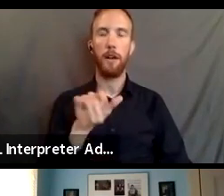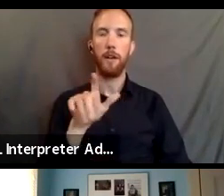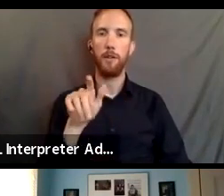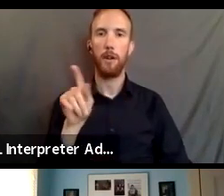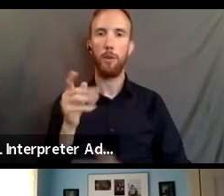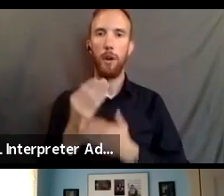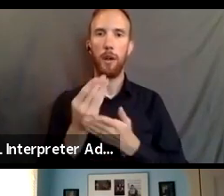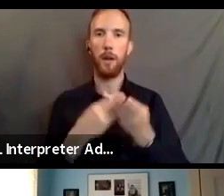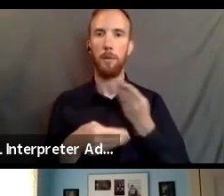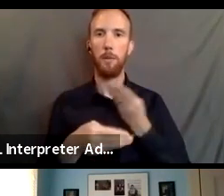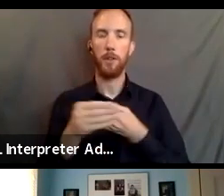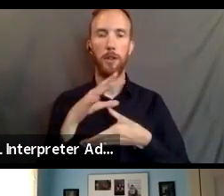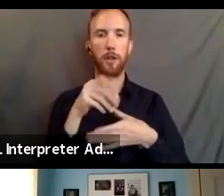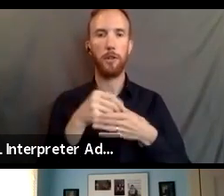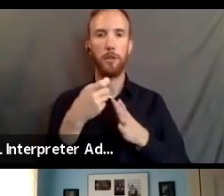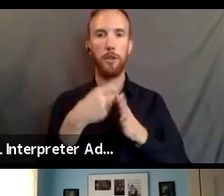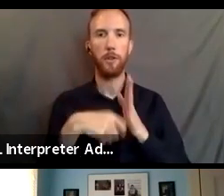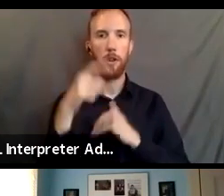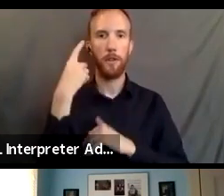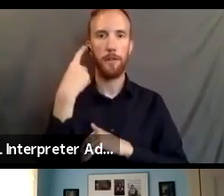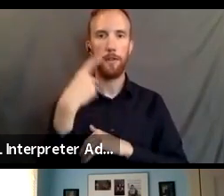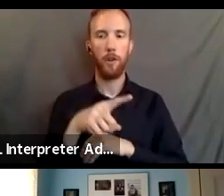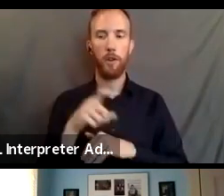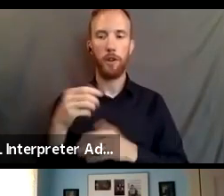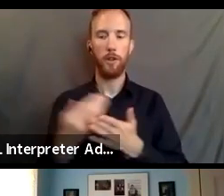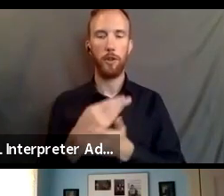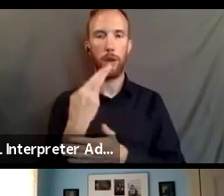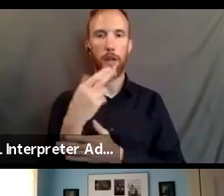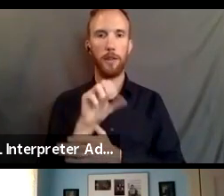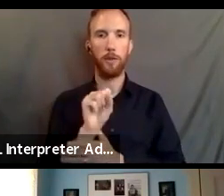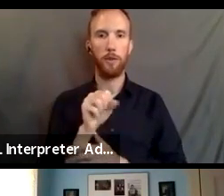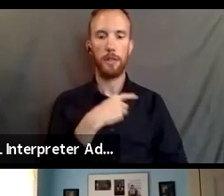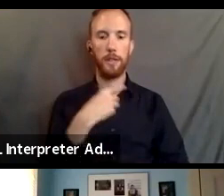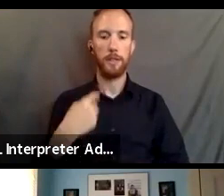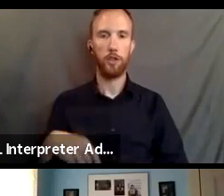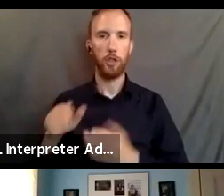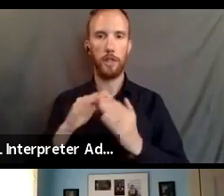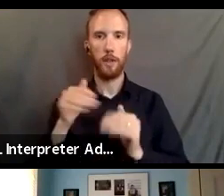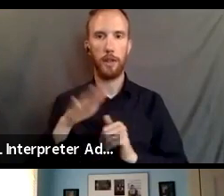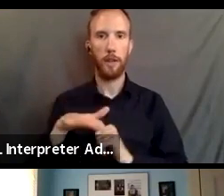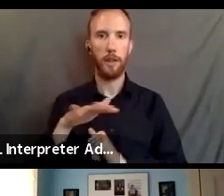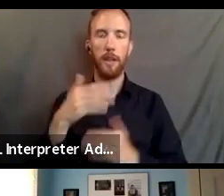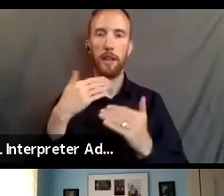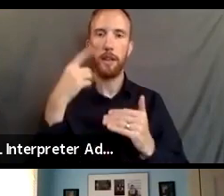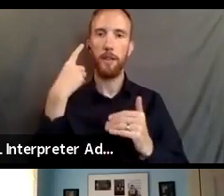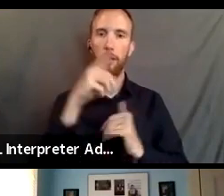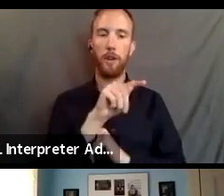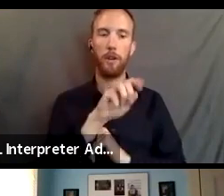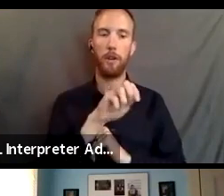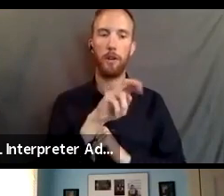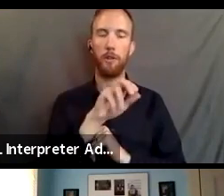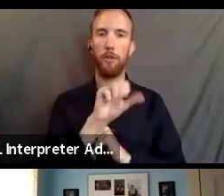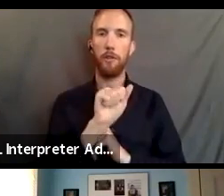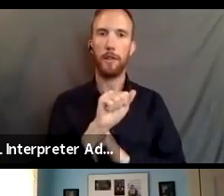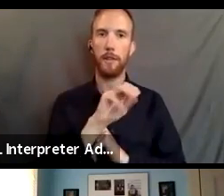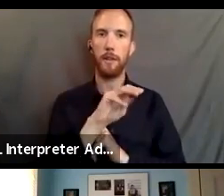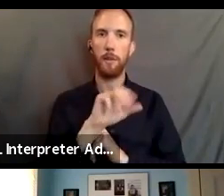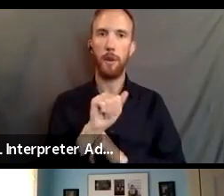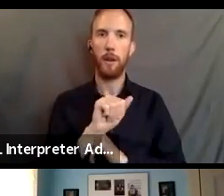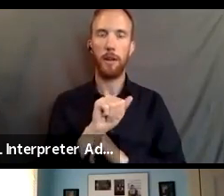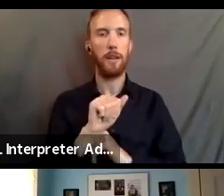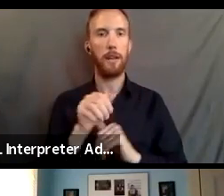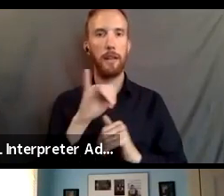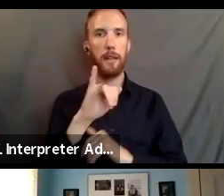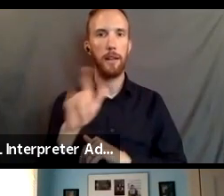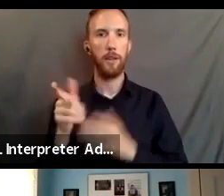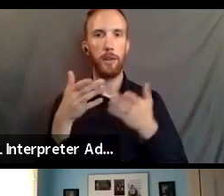cost for a new high school in the chinatown area thanks to the advocacy of representative teresa ma the illinois general assembly already